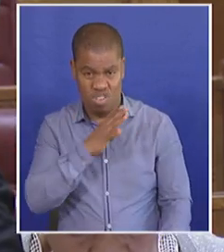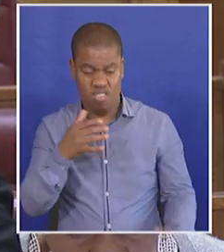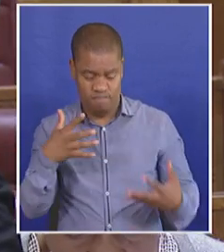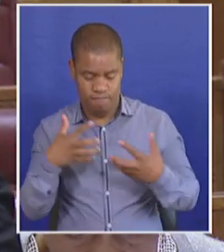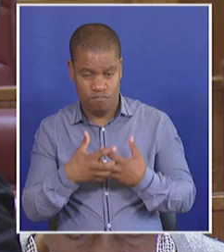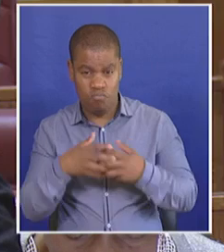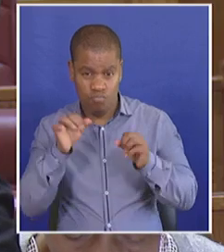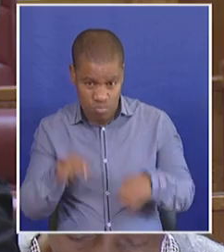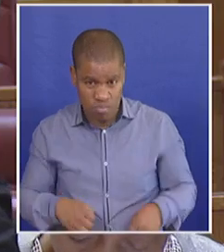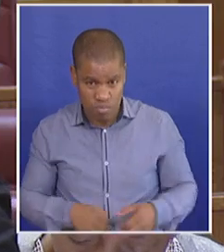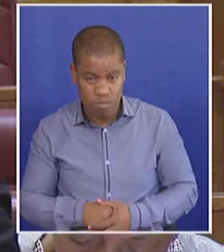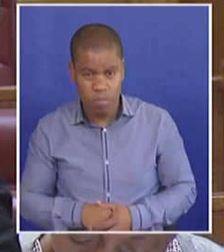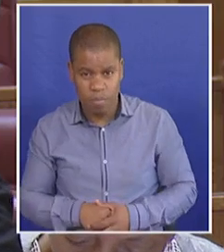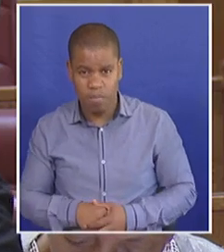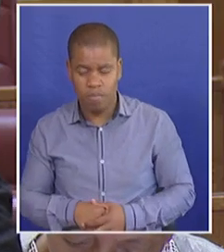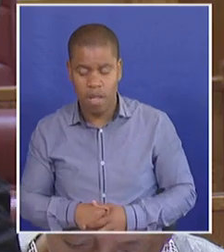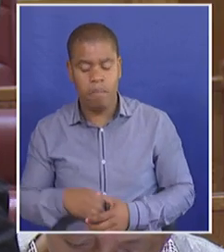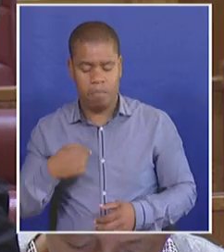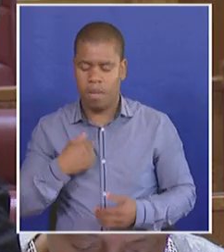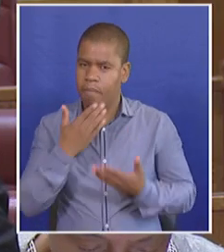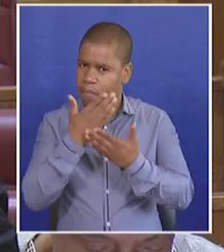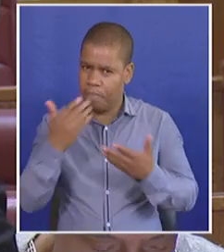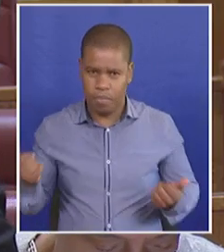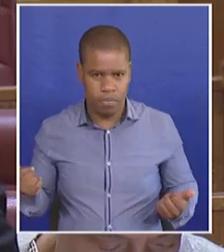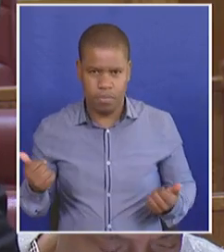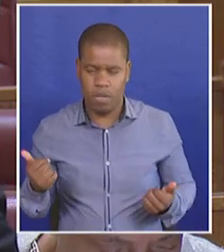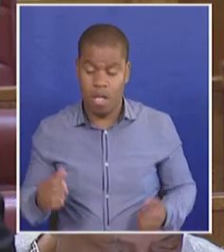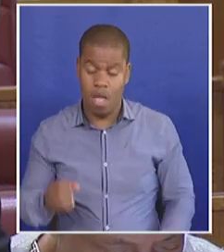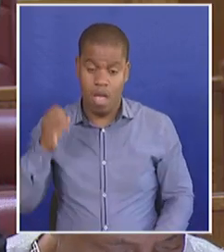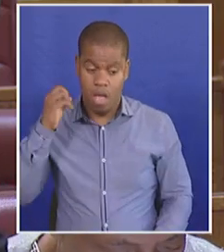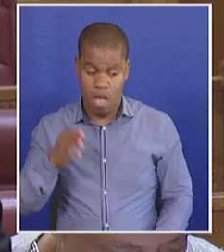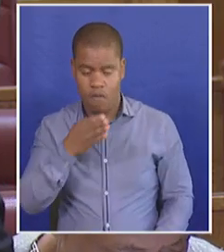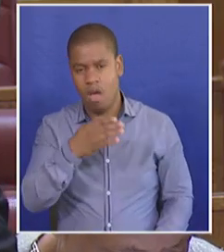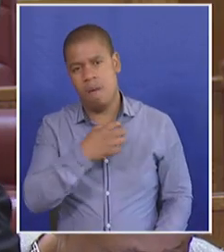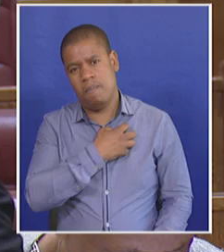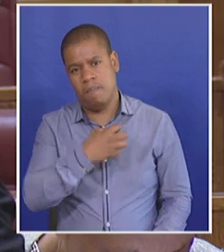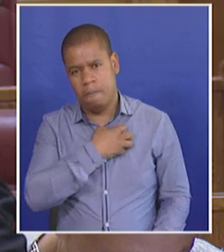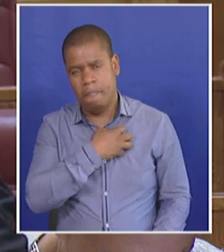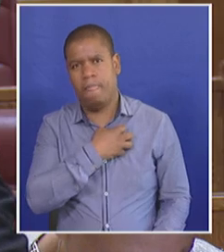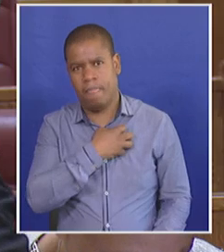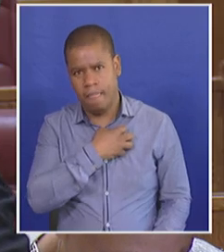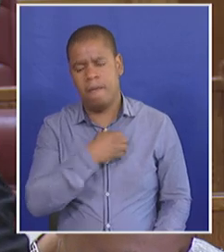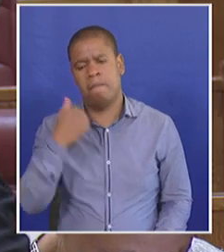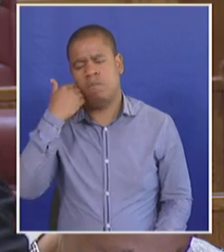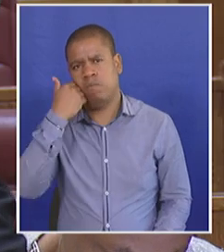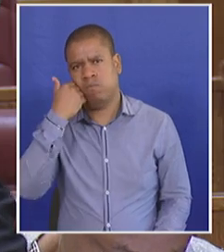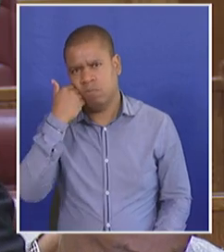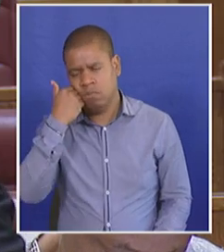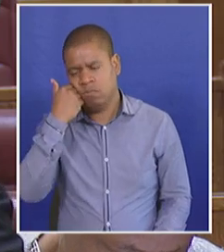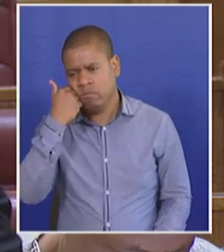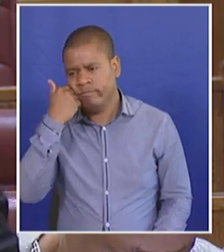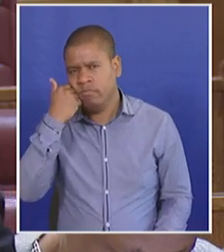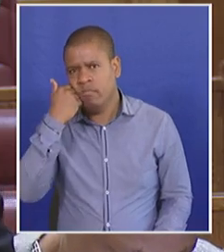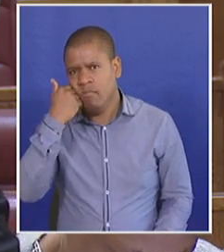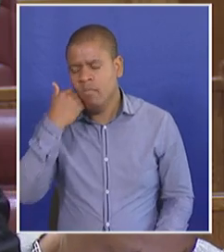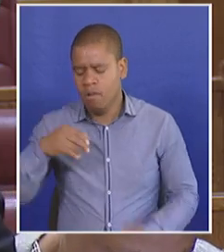I do not know whether honourable members at least, took some time to either, read and study the